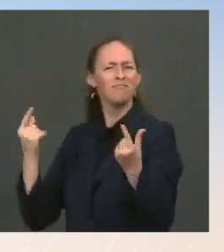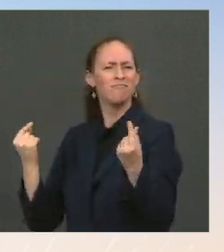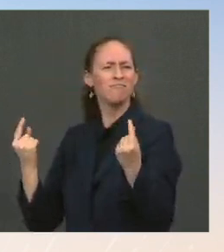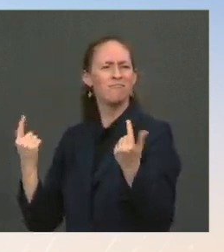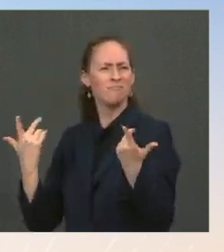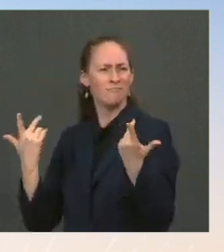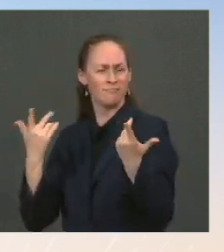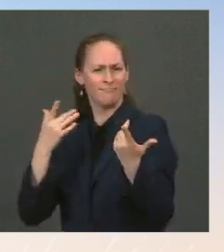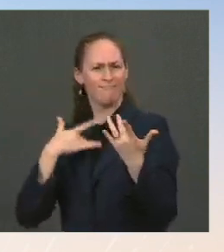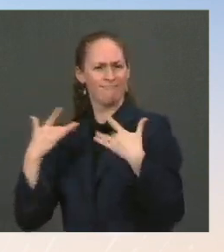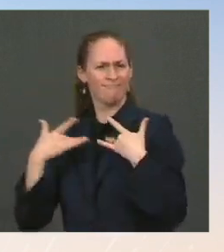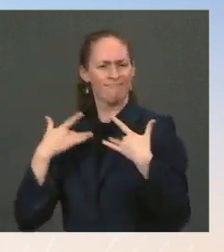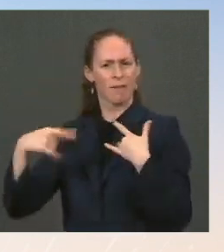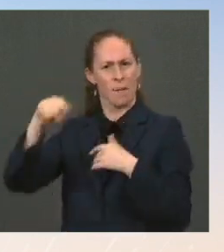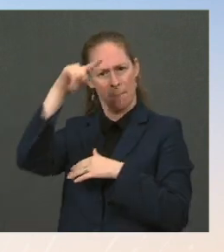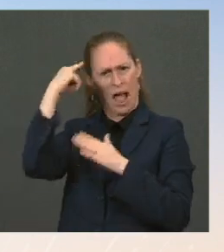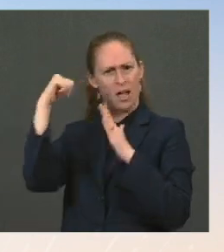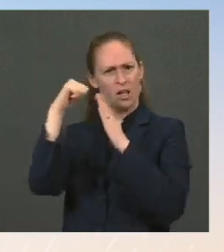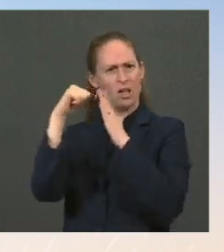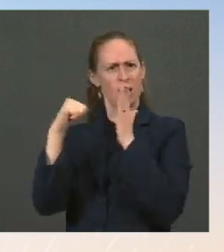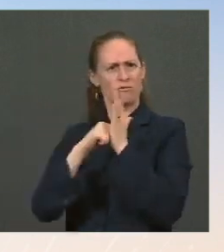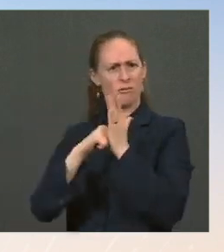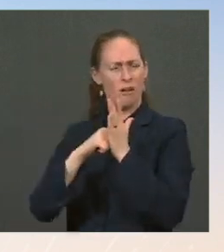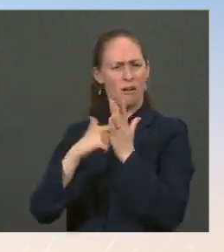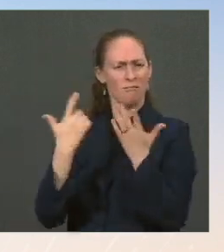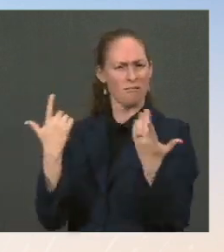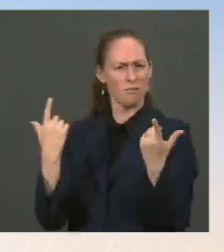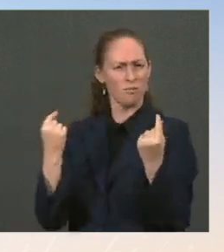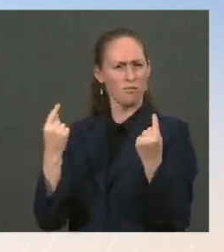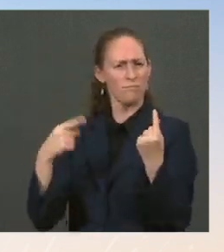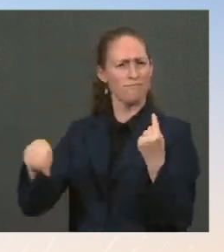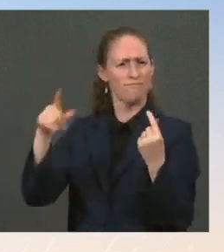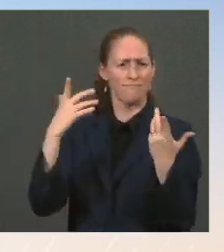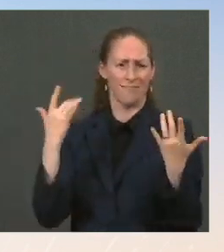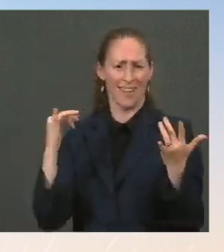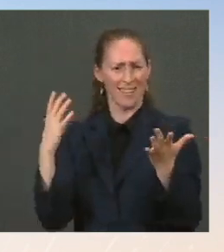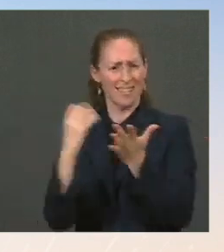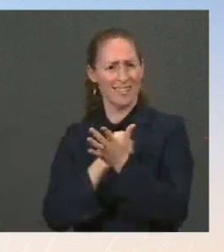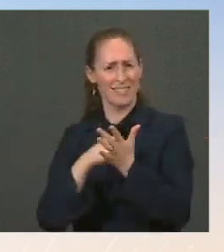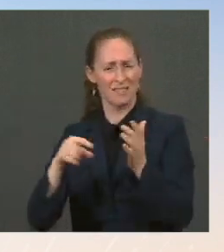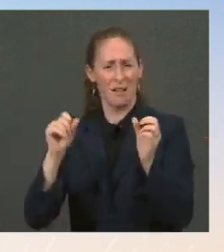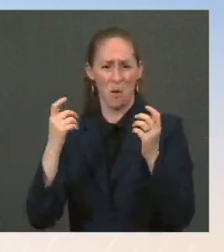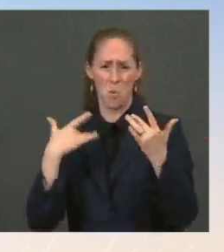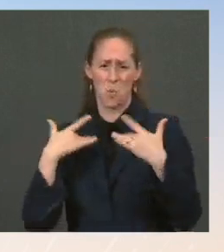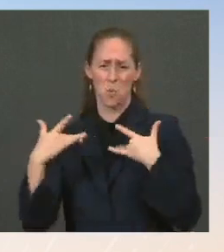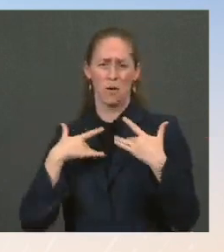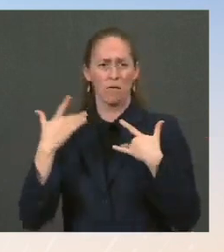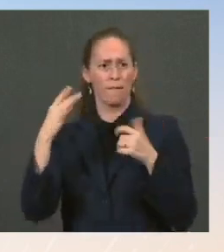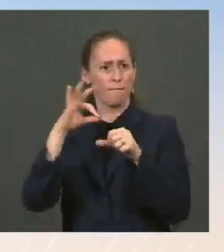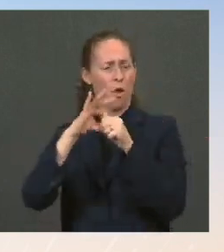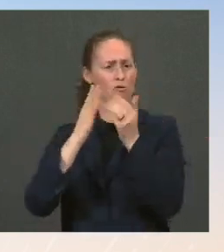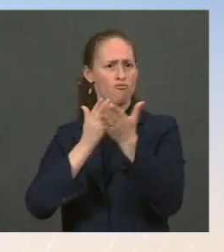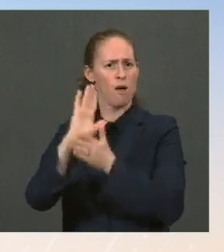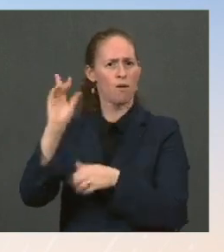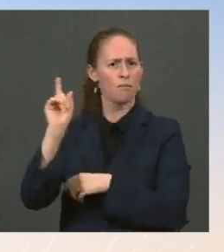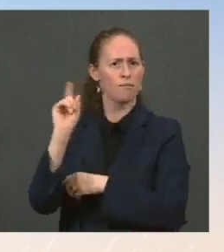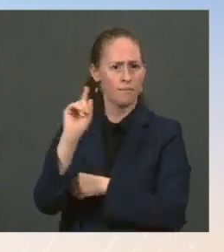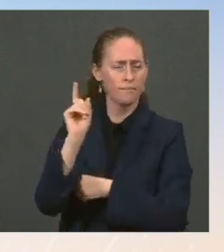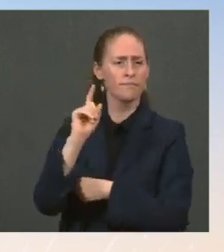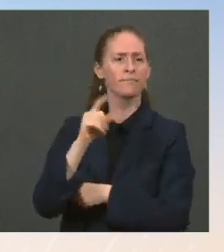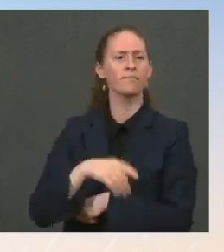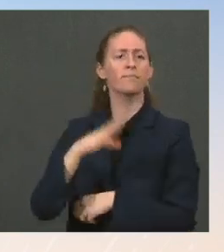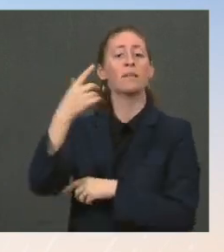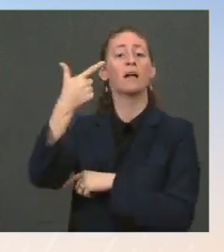black agenda, particularly with those that have the small window like voting rights and also the George Floyd Justice and Policing Act? What